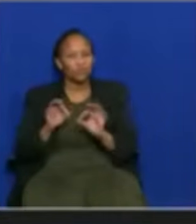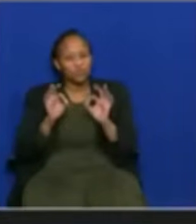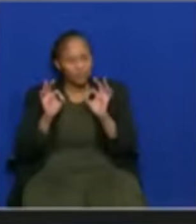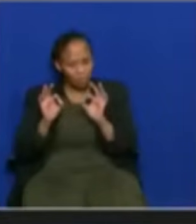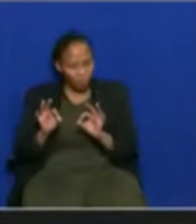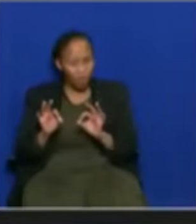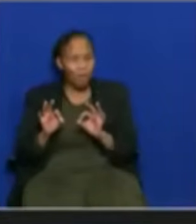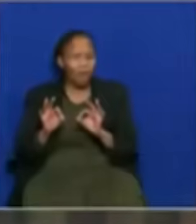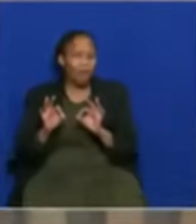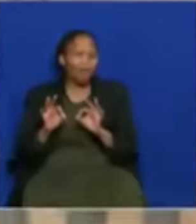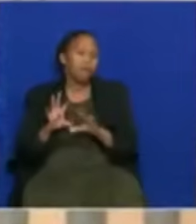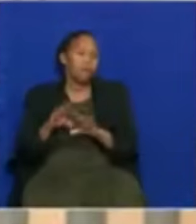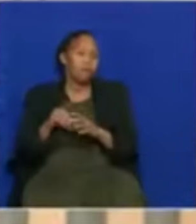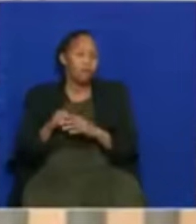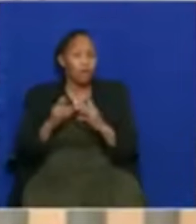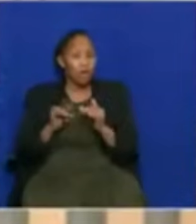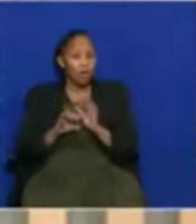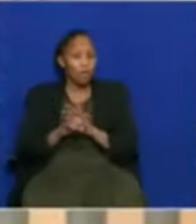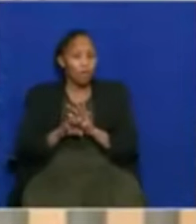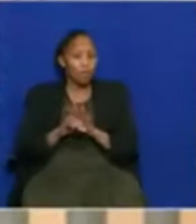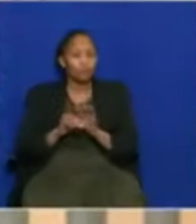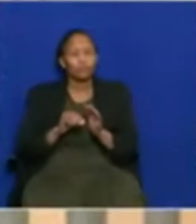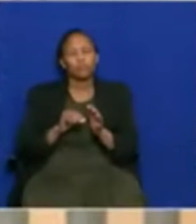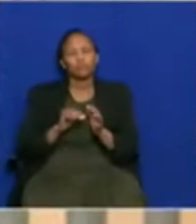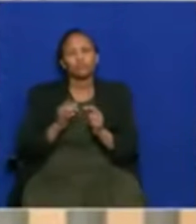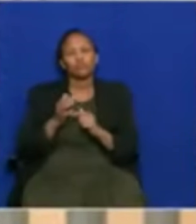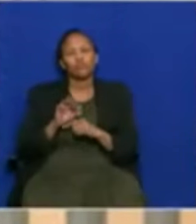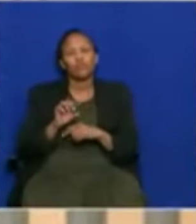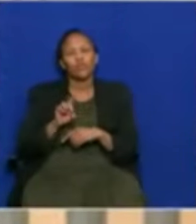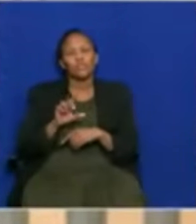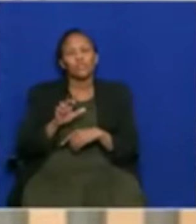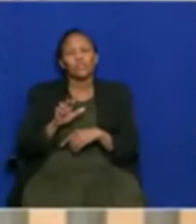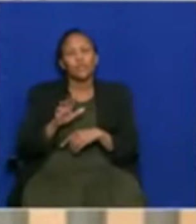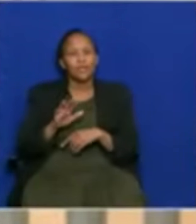page 178 at item 3.2.